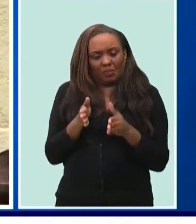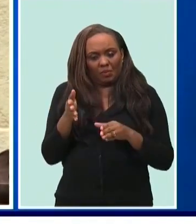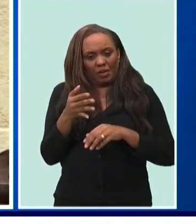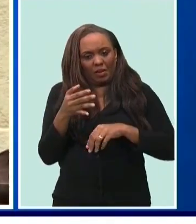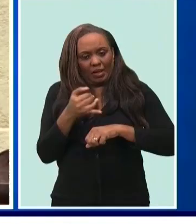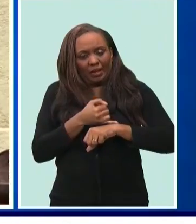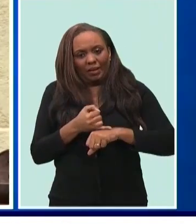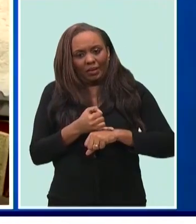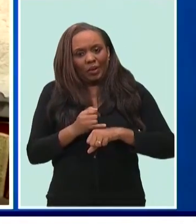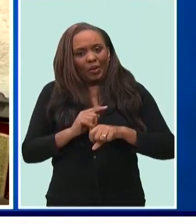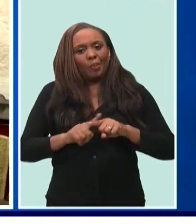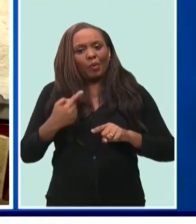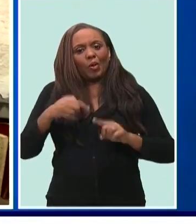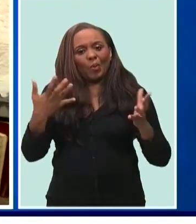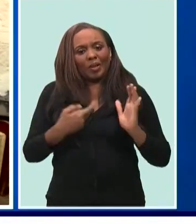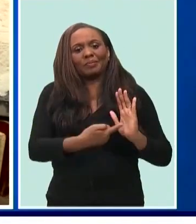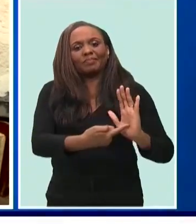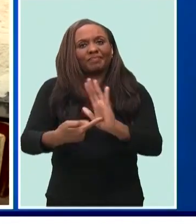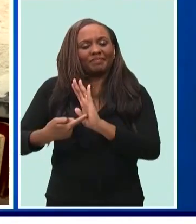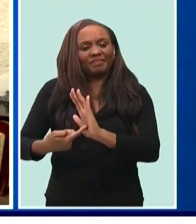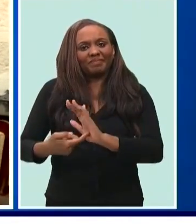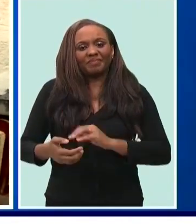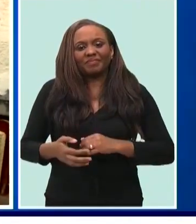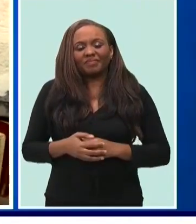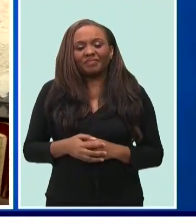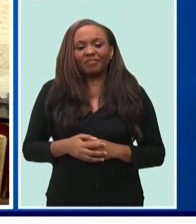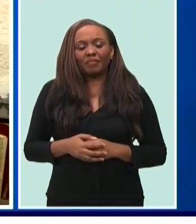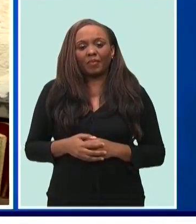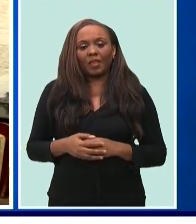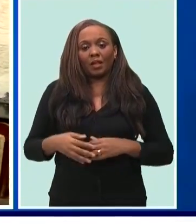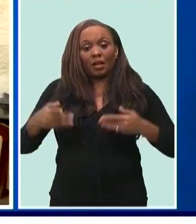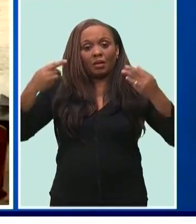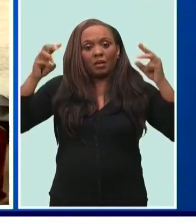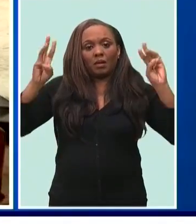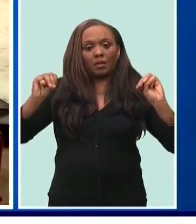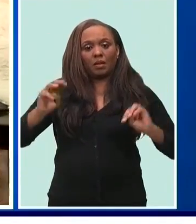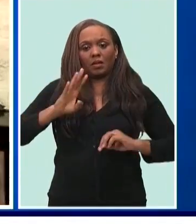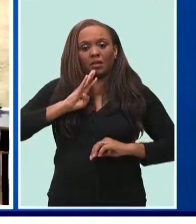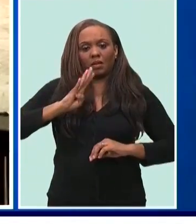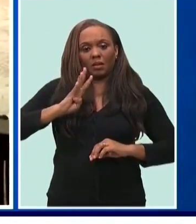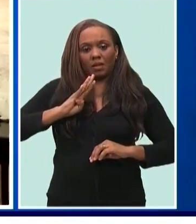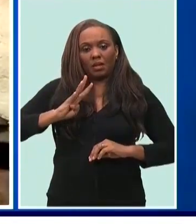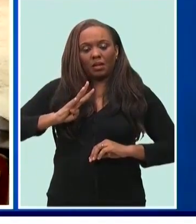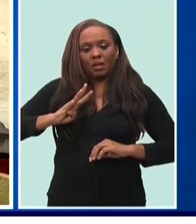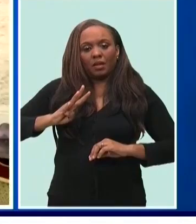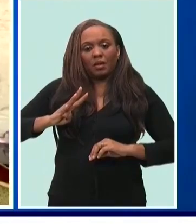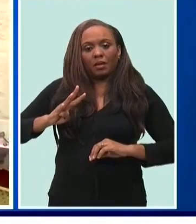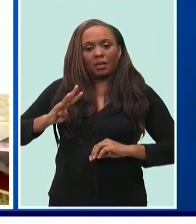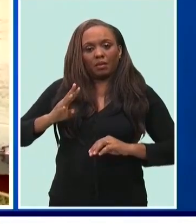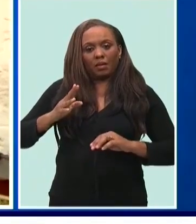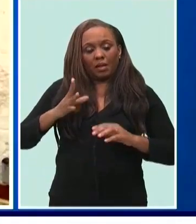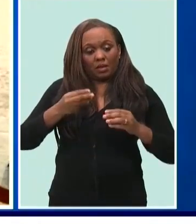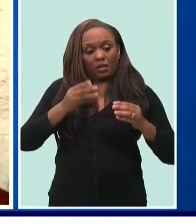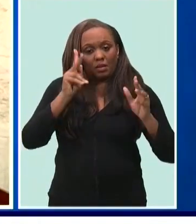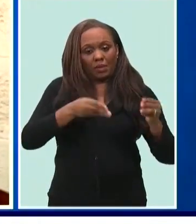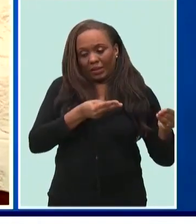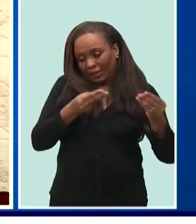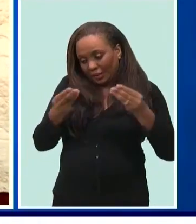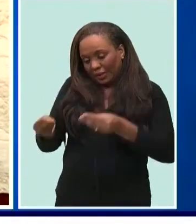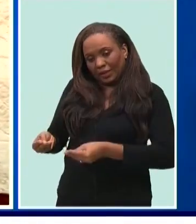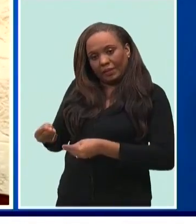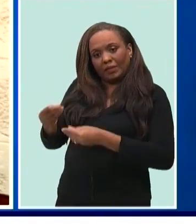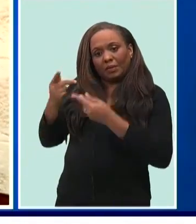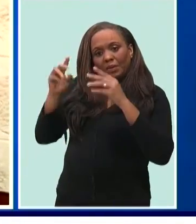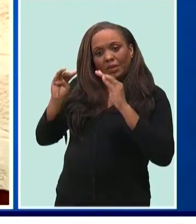disposable. Well, Prime Minister Motley was speaking to the media after being presented with a book by trustee of the Barbados branch of the